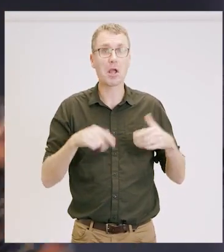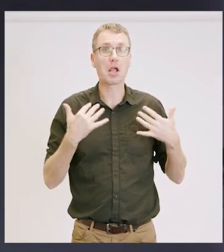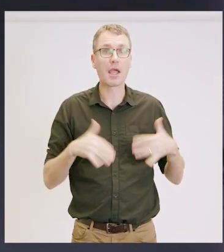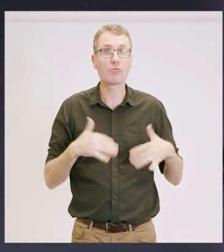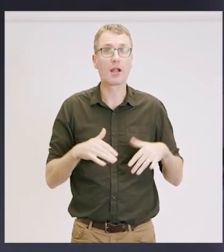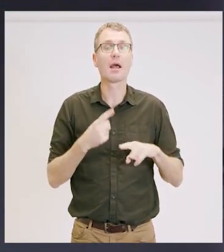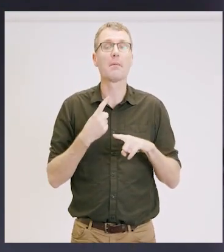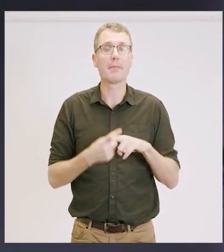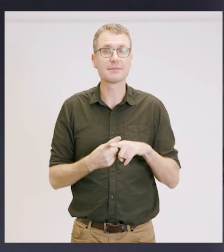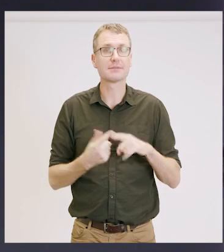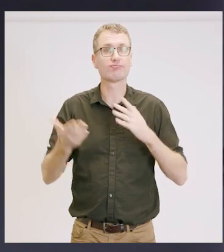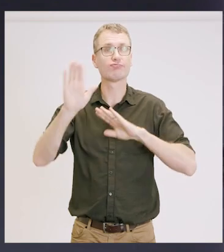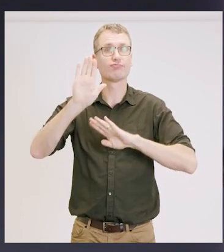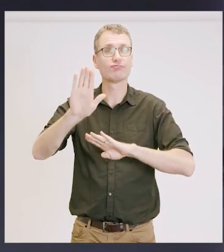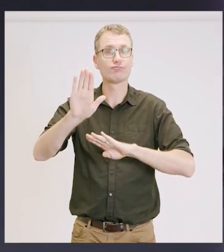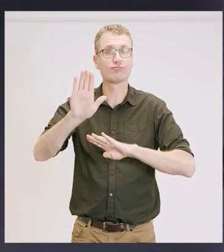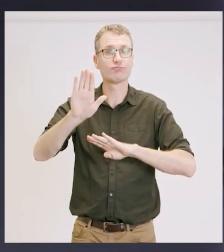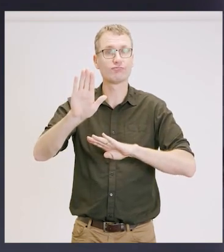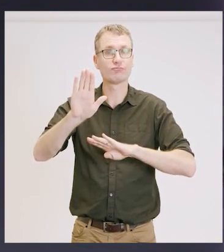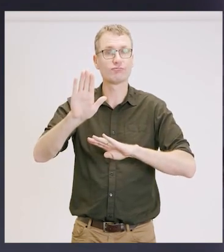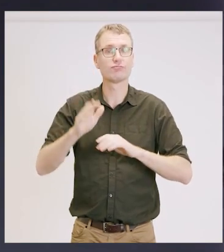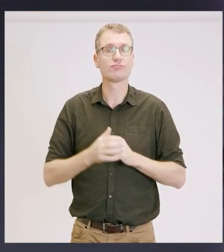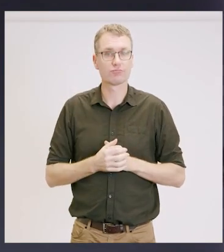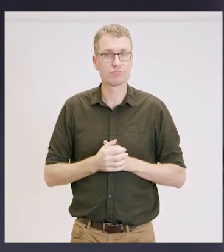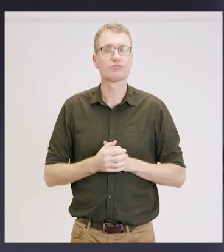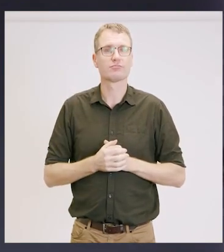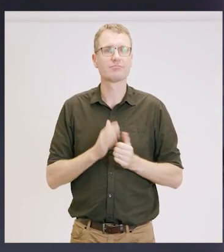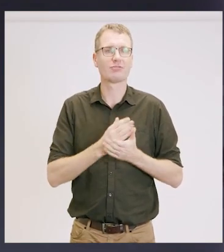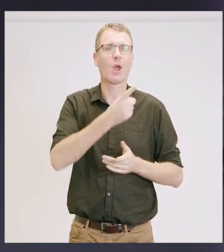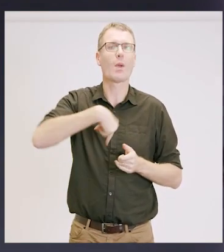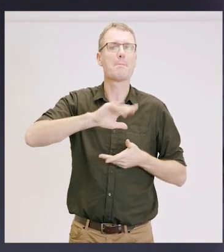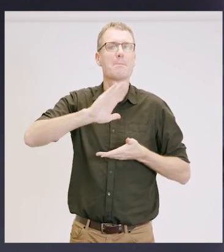body, God is calling us to do mission, not only